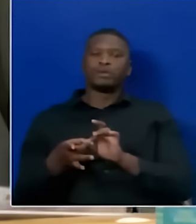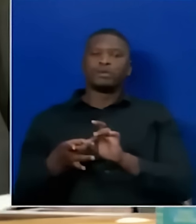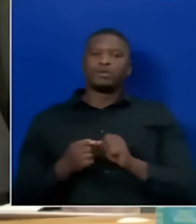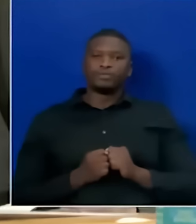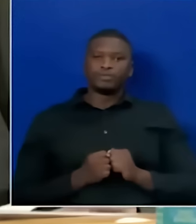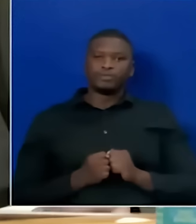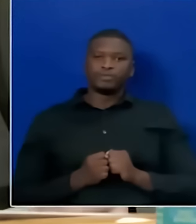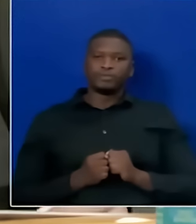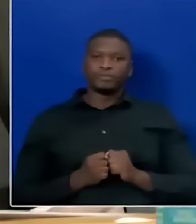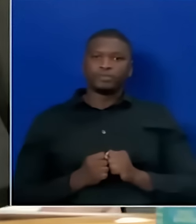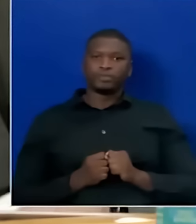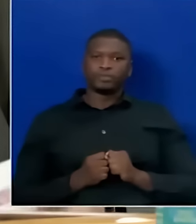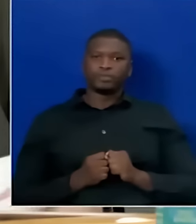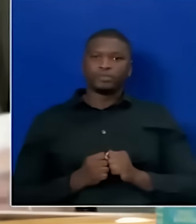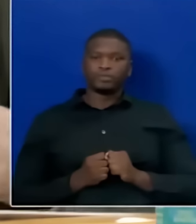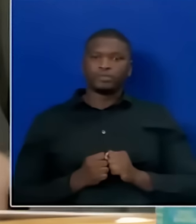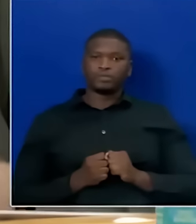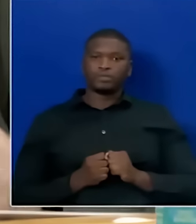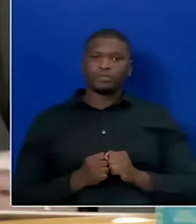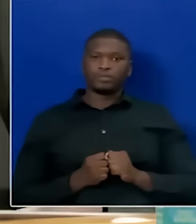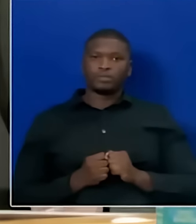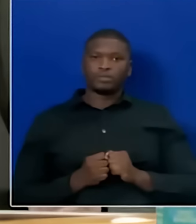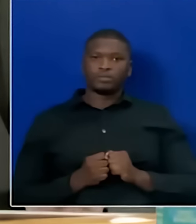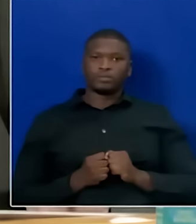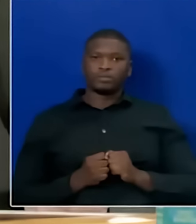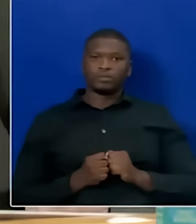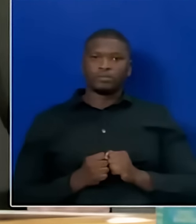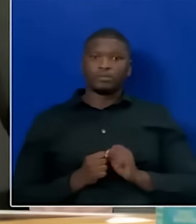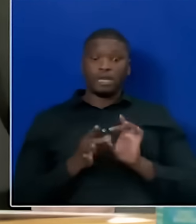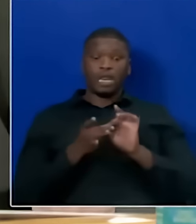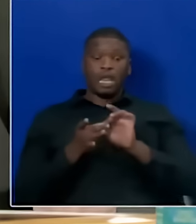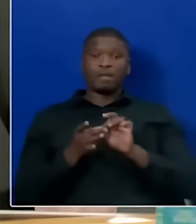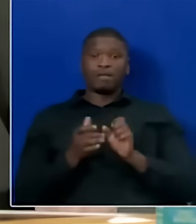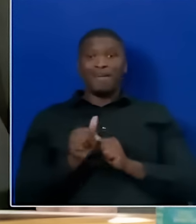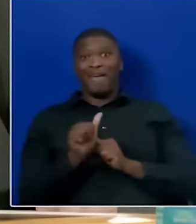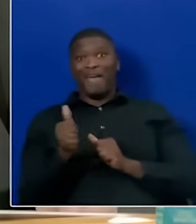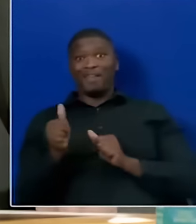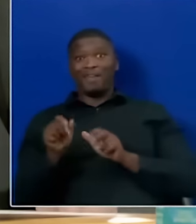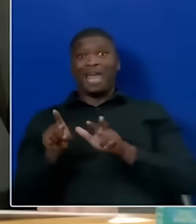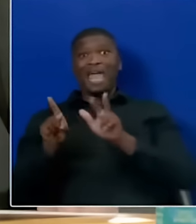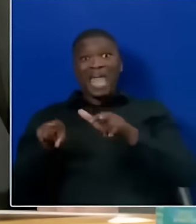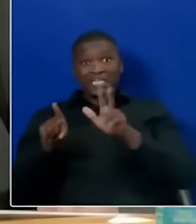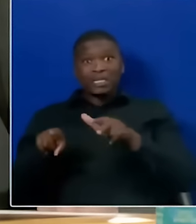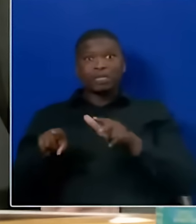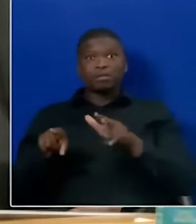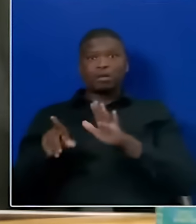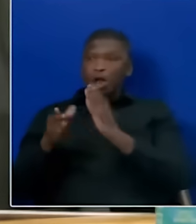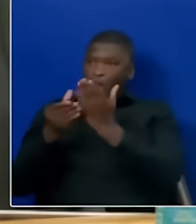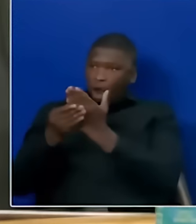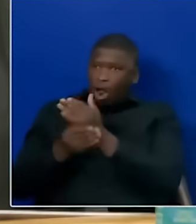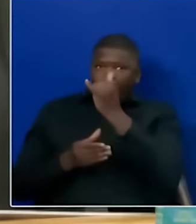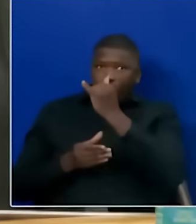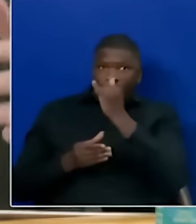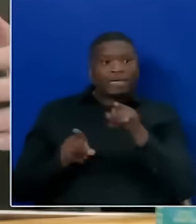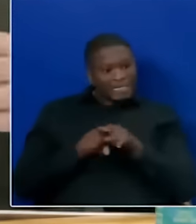attempted murder, to another 18 different crime scenes apart